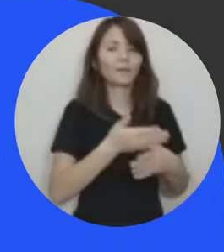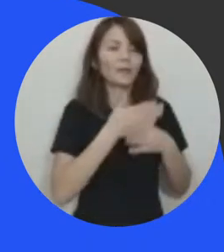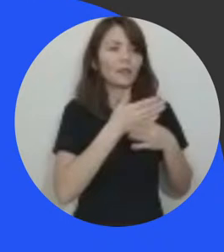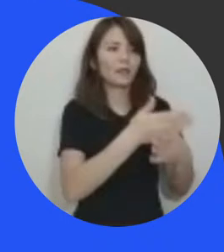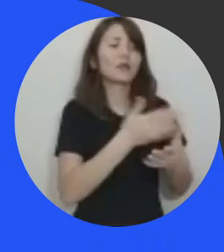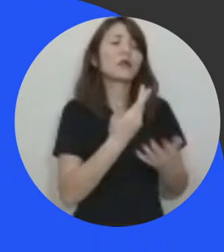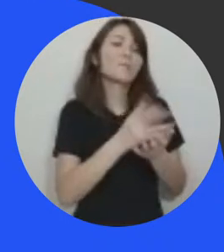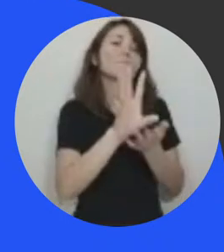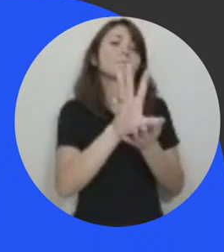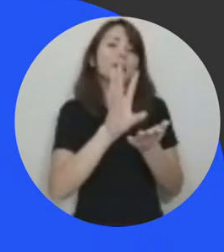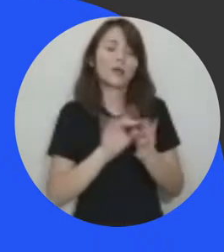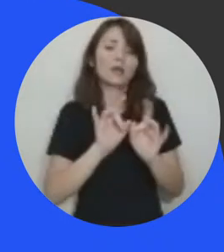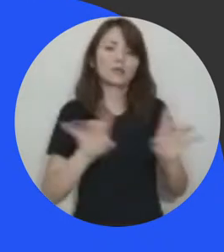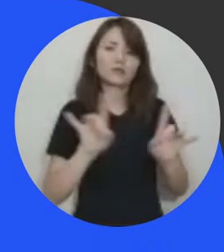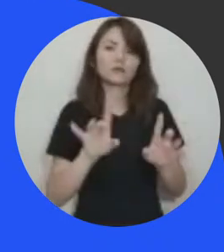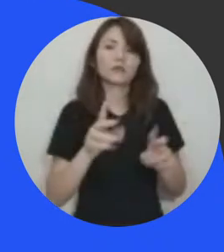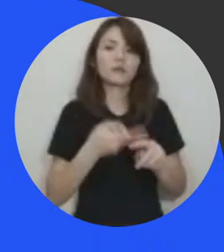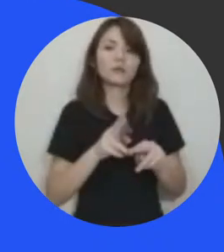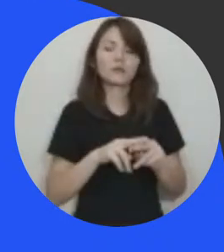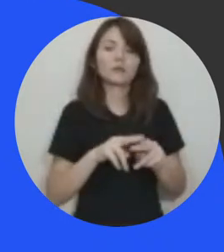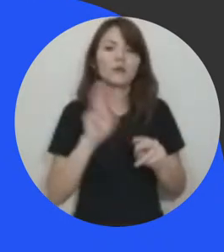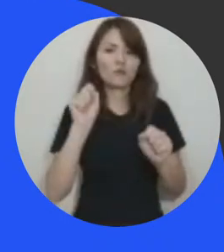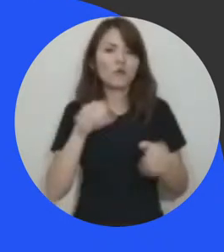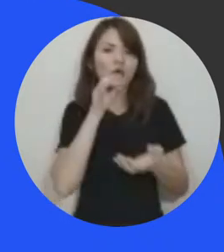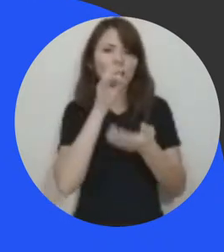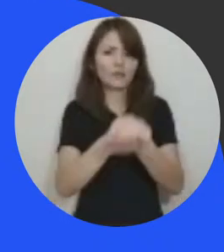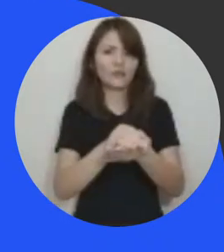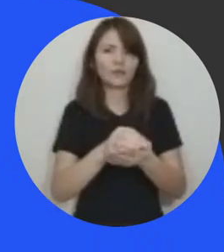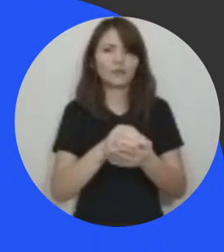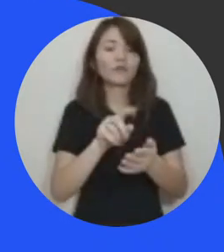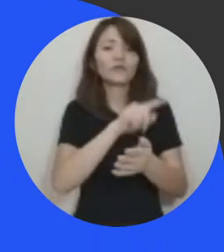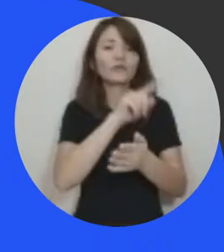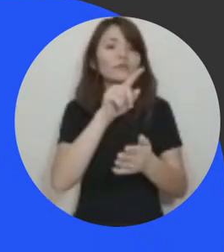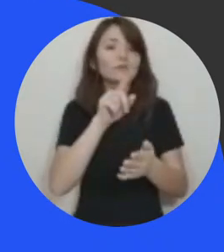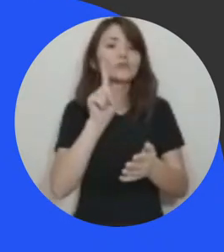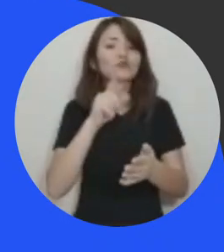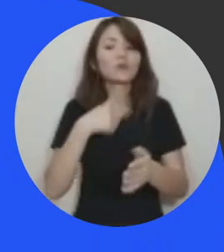of those three questions of what we're doing. So